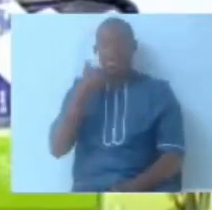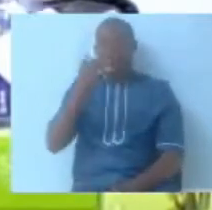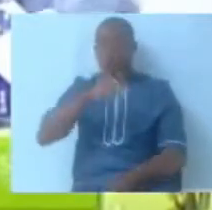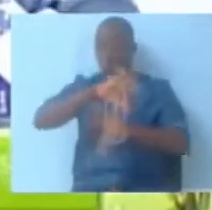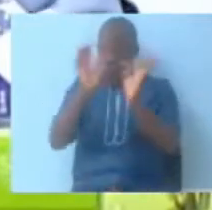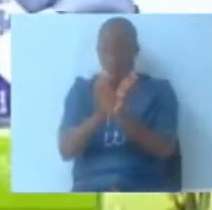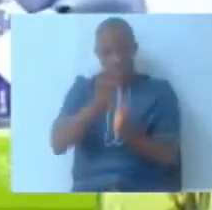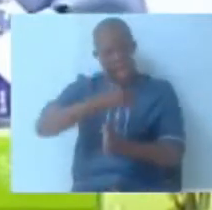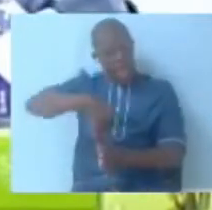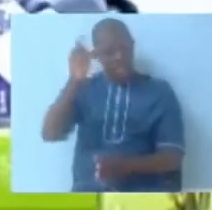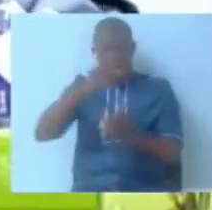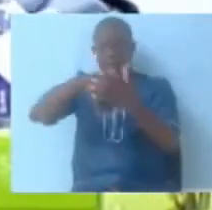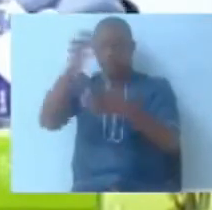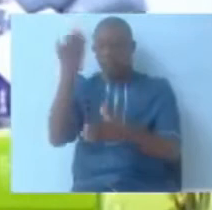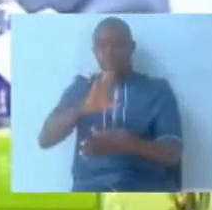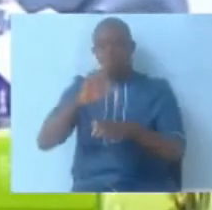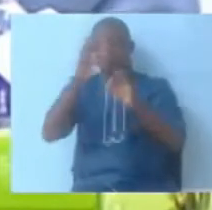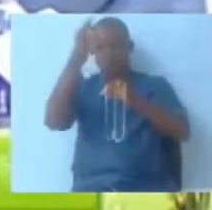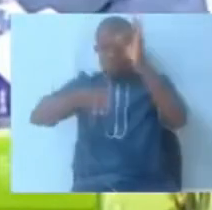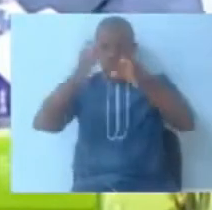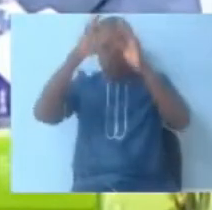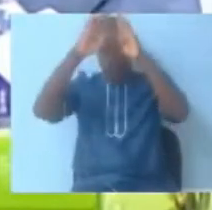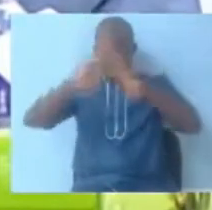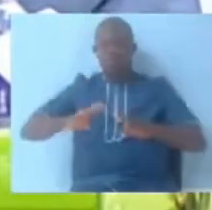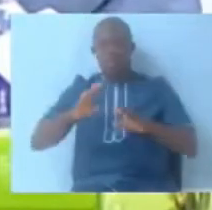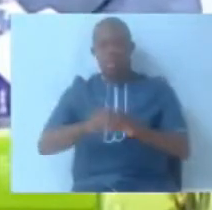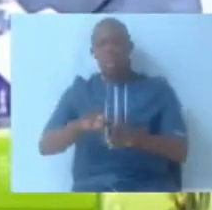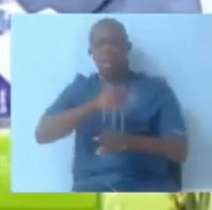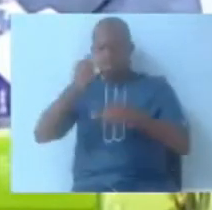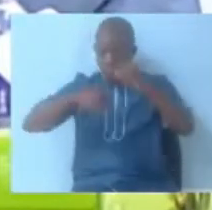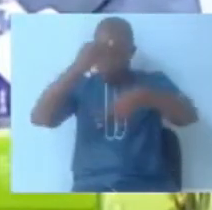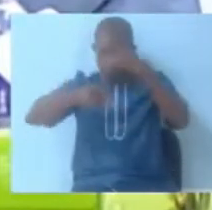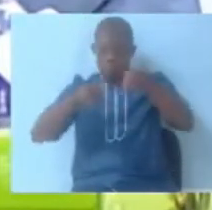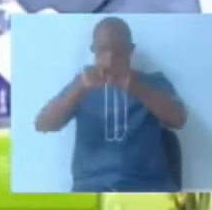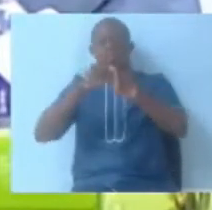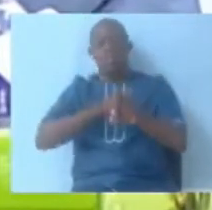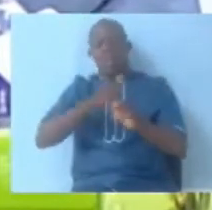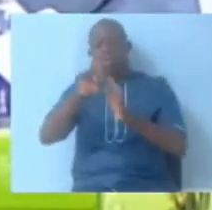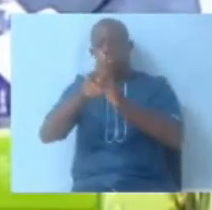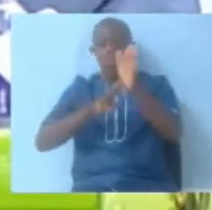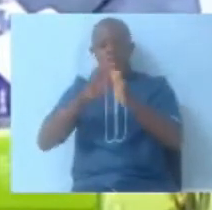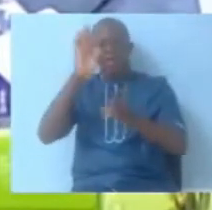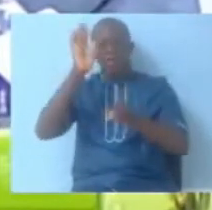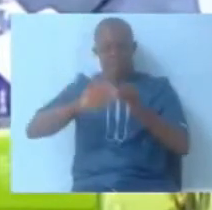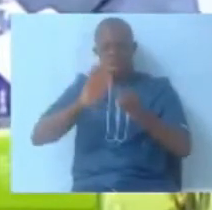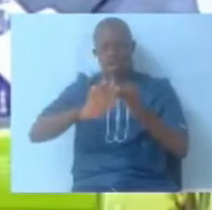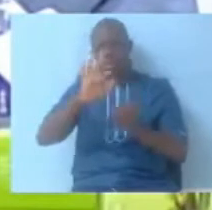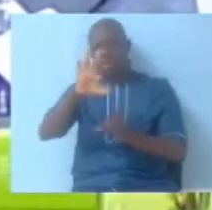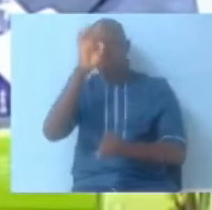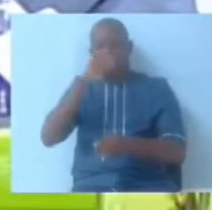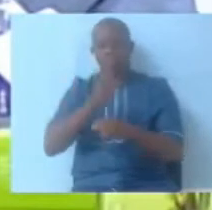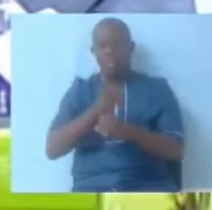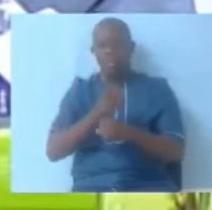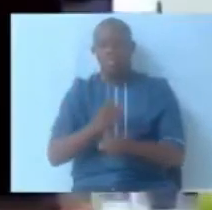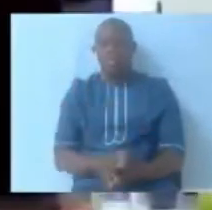then I proceeded to deliver my ruling. Ye baike fintindi kiti bunda kono alung nata tenten tanga kango menta ngawole kana fanam